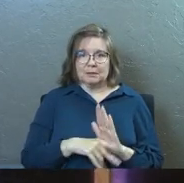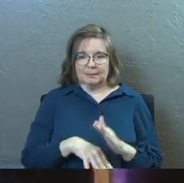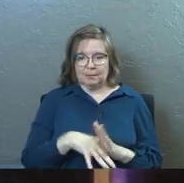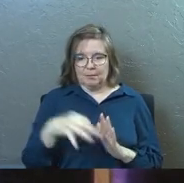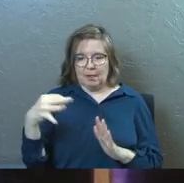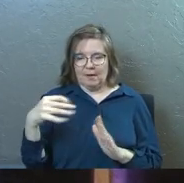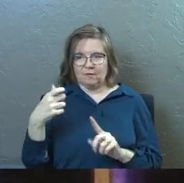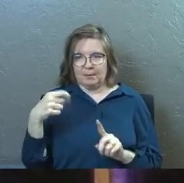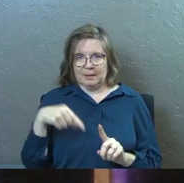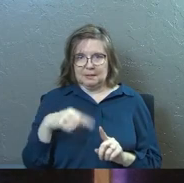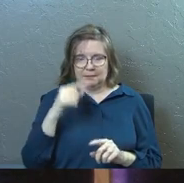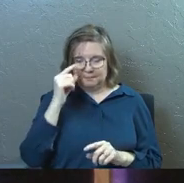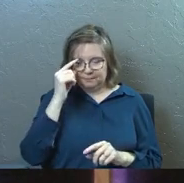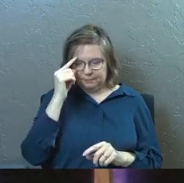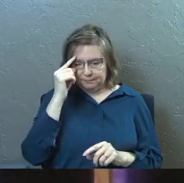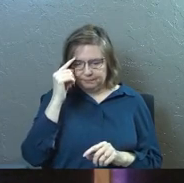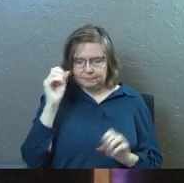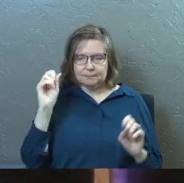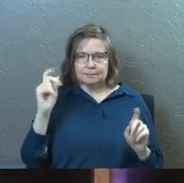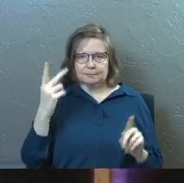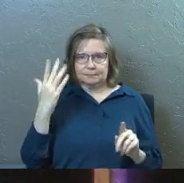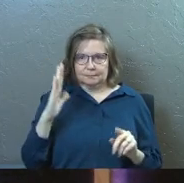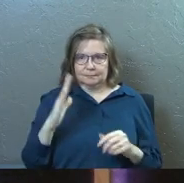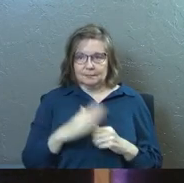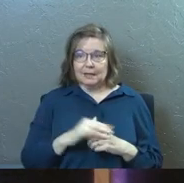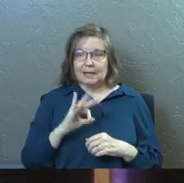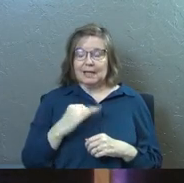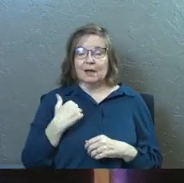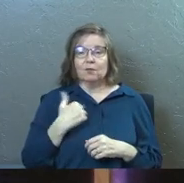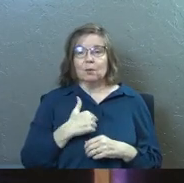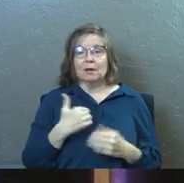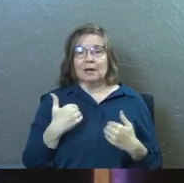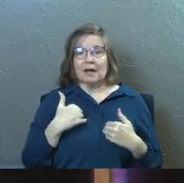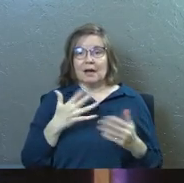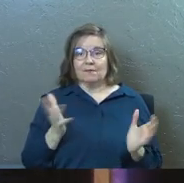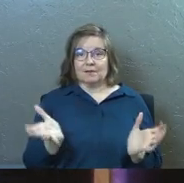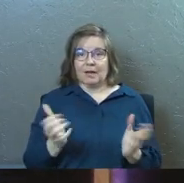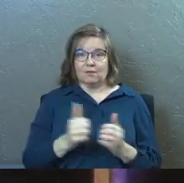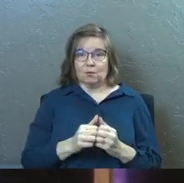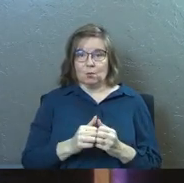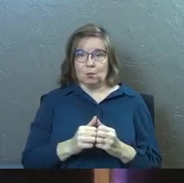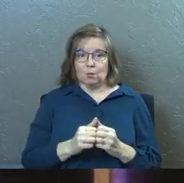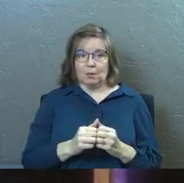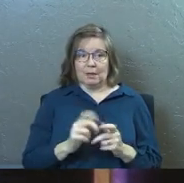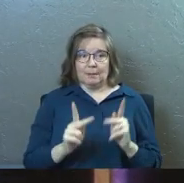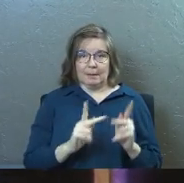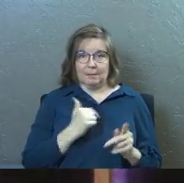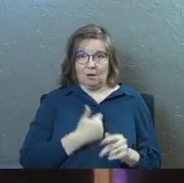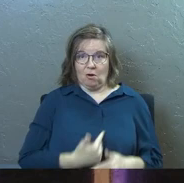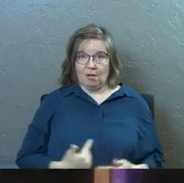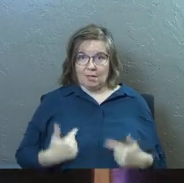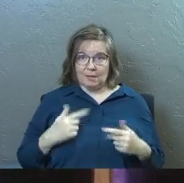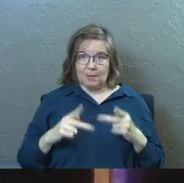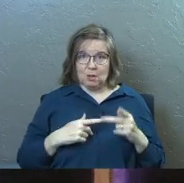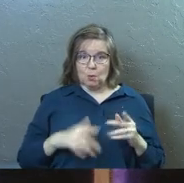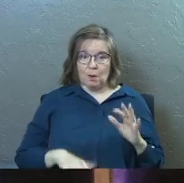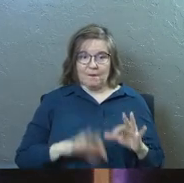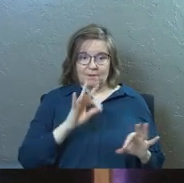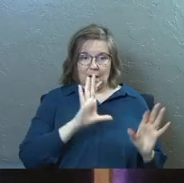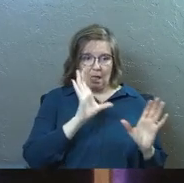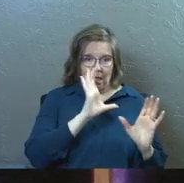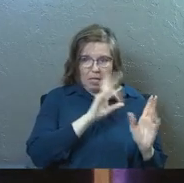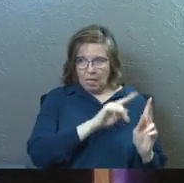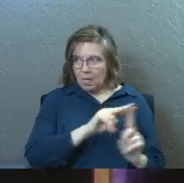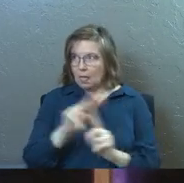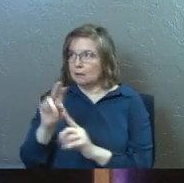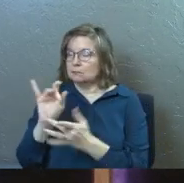this. Okay, God, if we're going to have conversations with the prodigals in our lives, the people who are finding their way